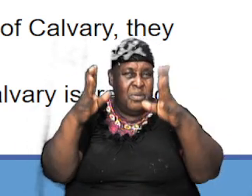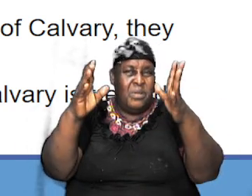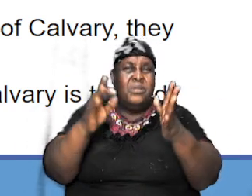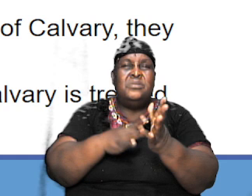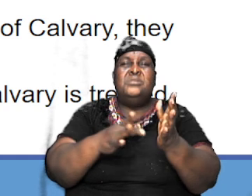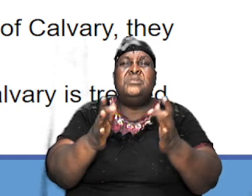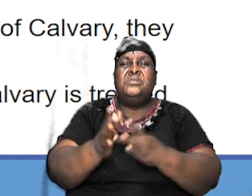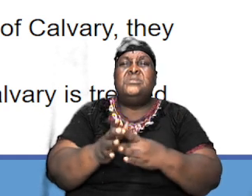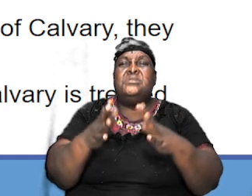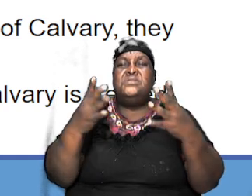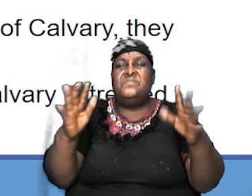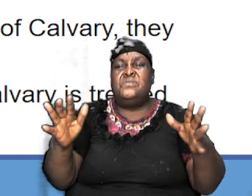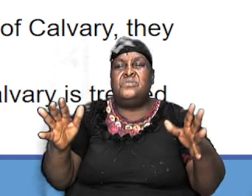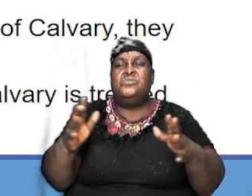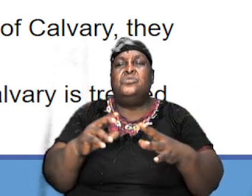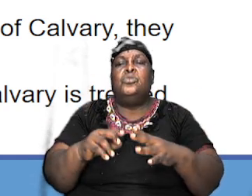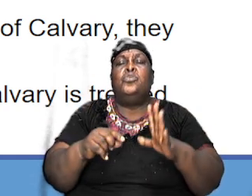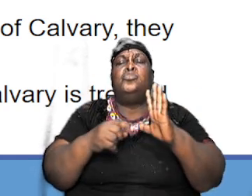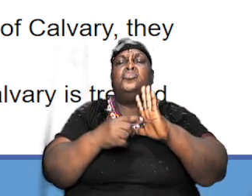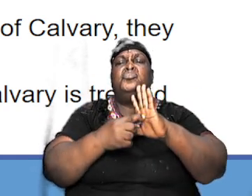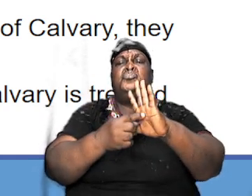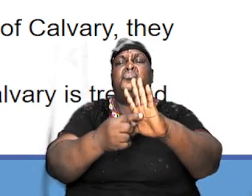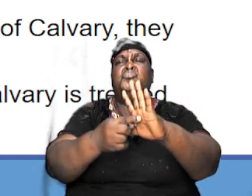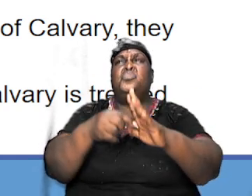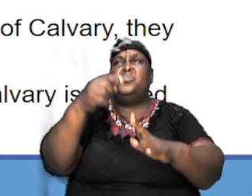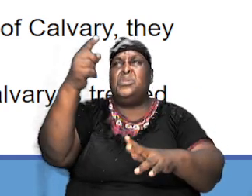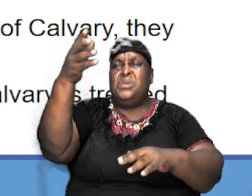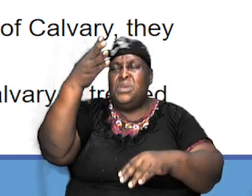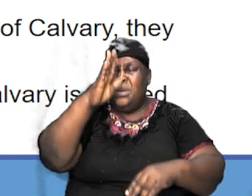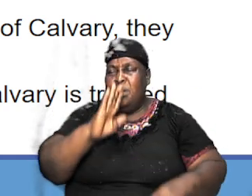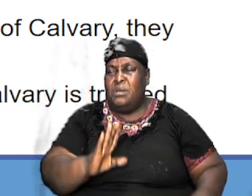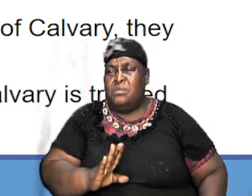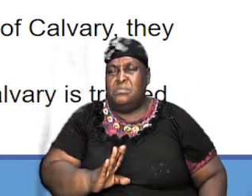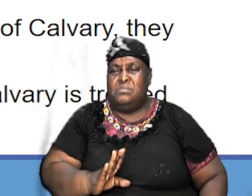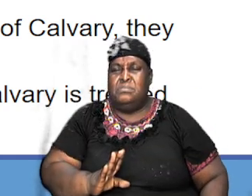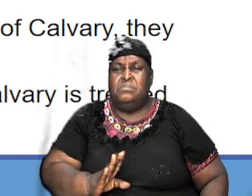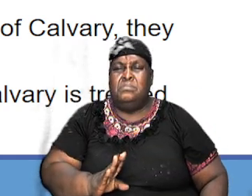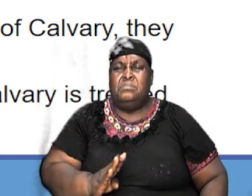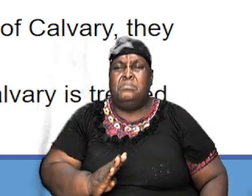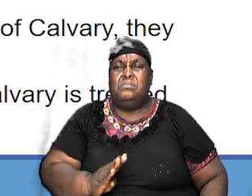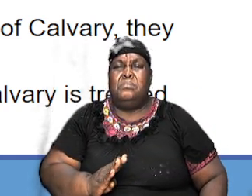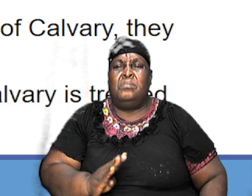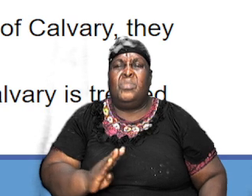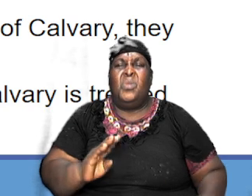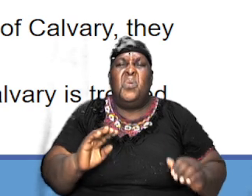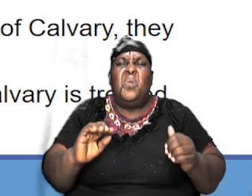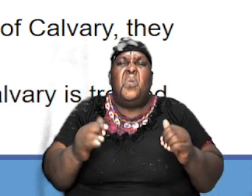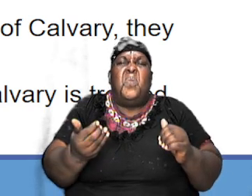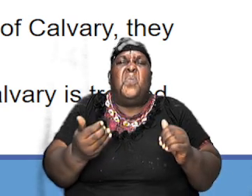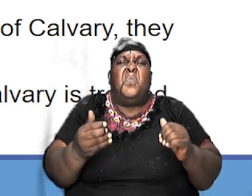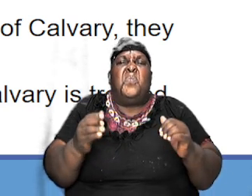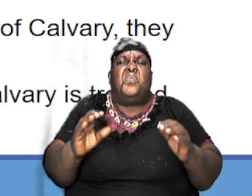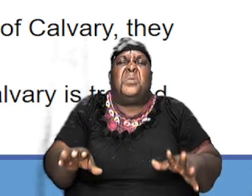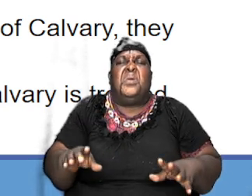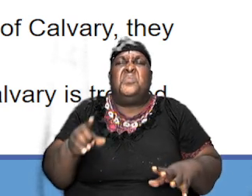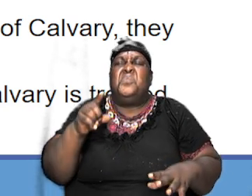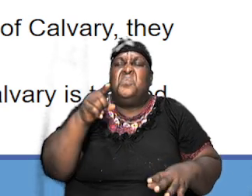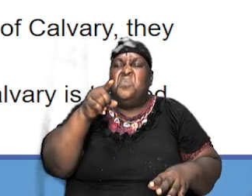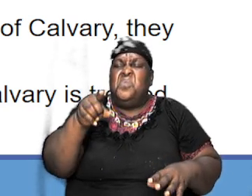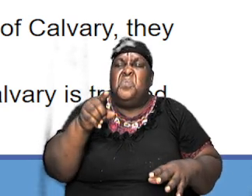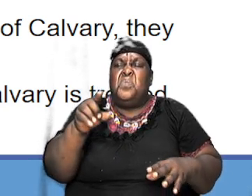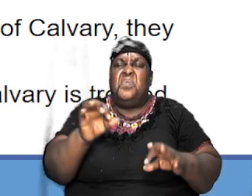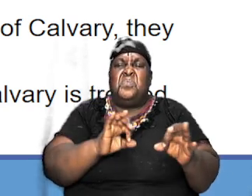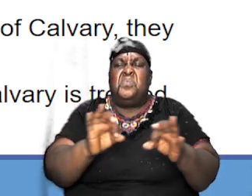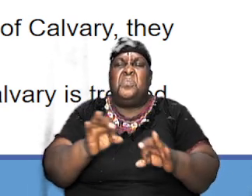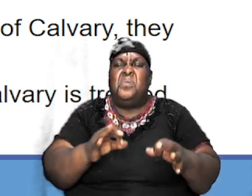showed that he was God, How can you explain the miracle that the